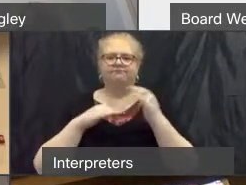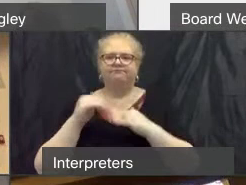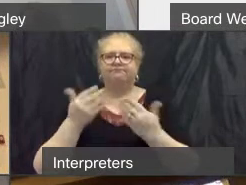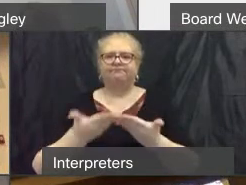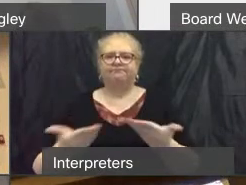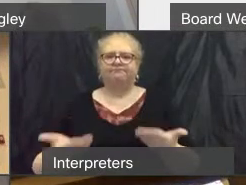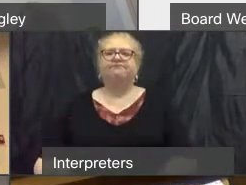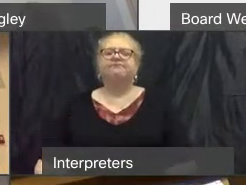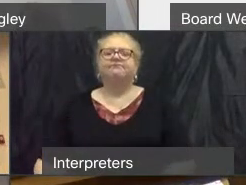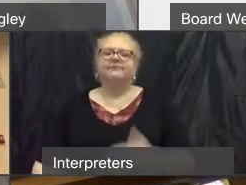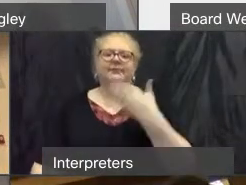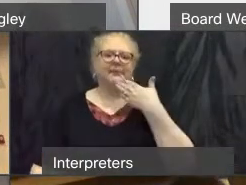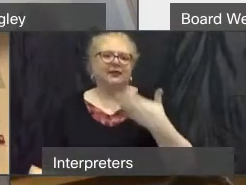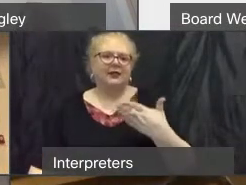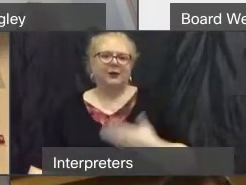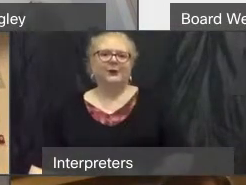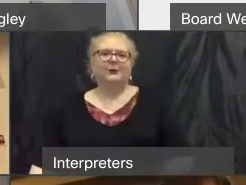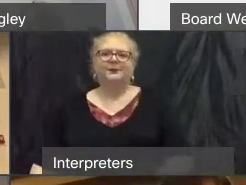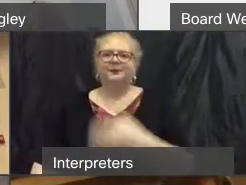Thank you so much.